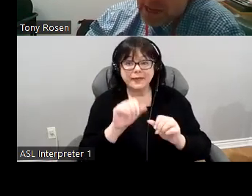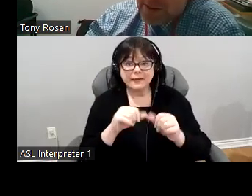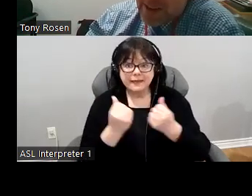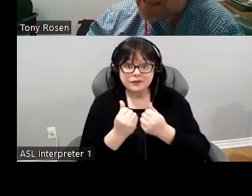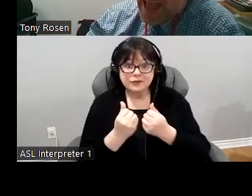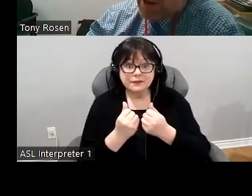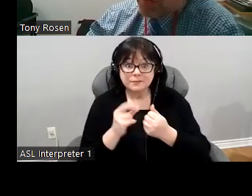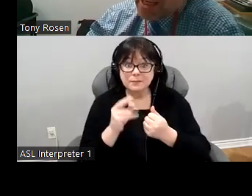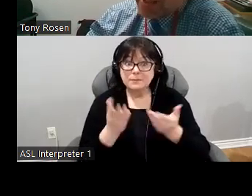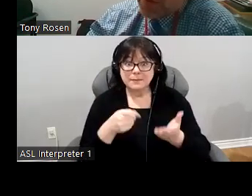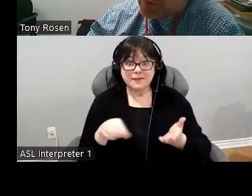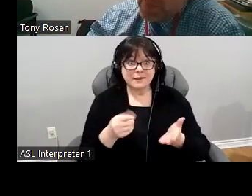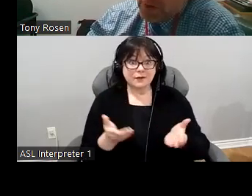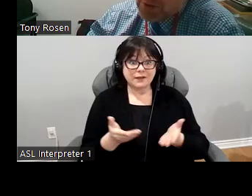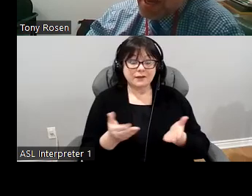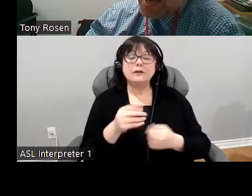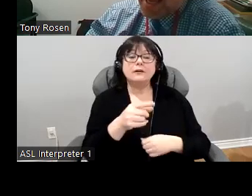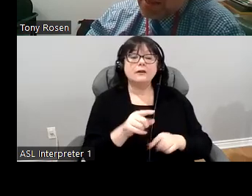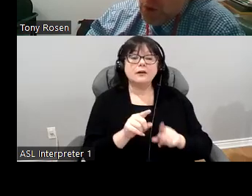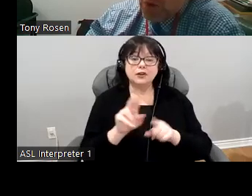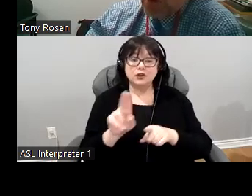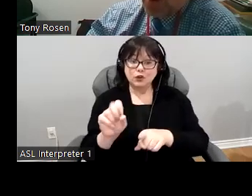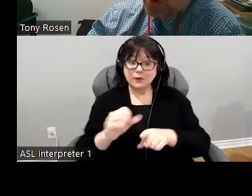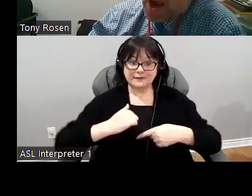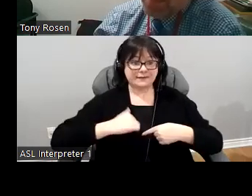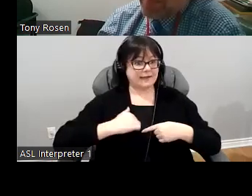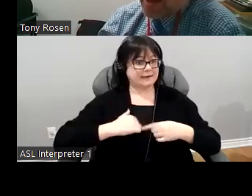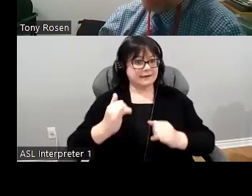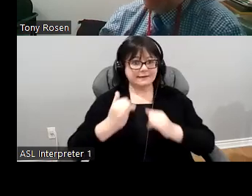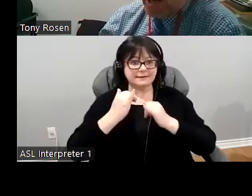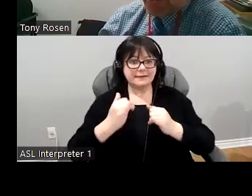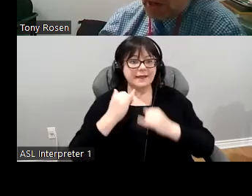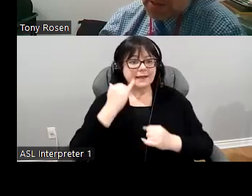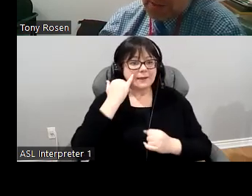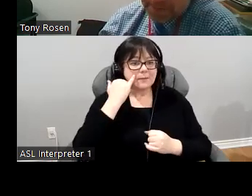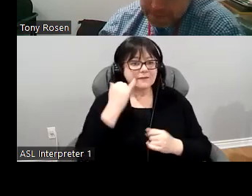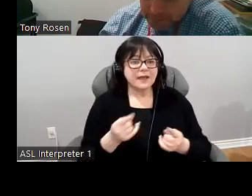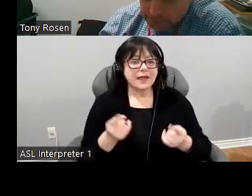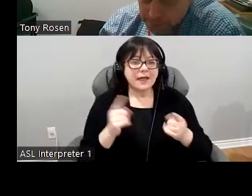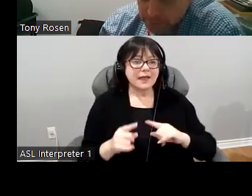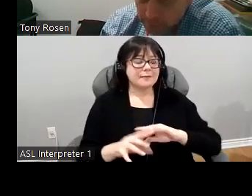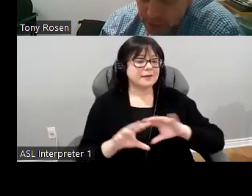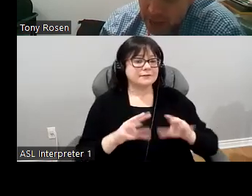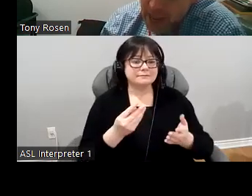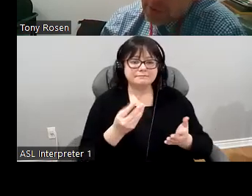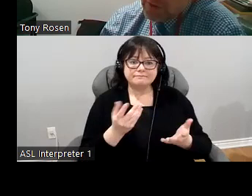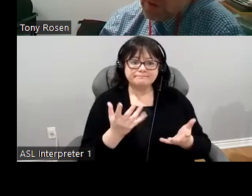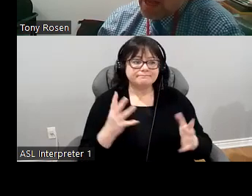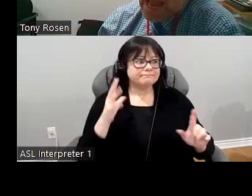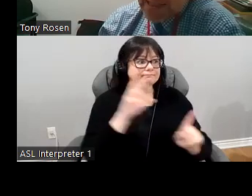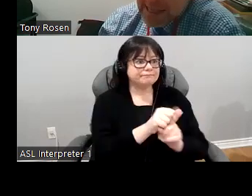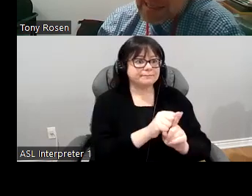they reinvest cash seized from criminals in local crime fighting projects.